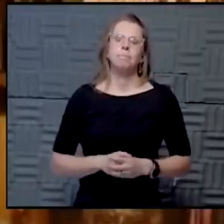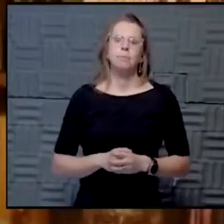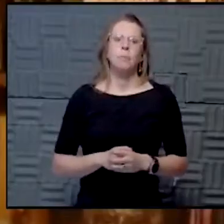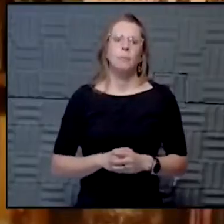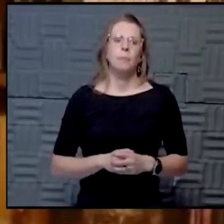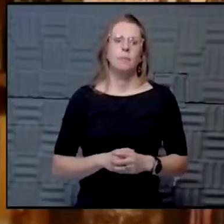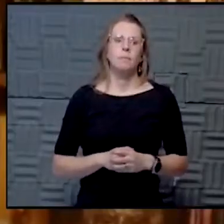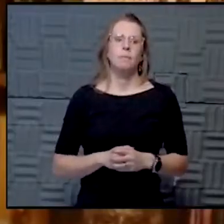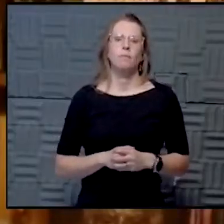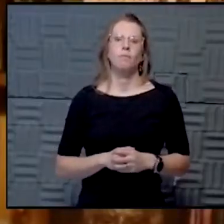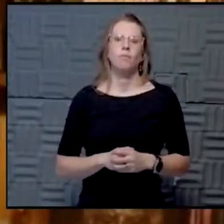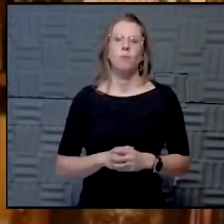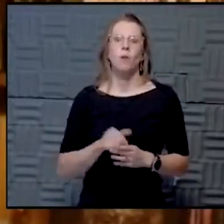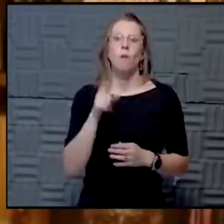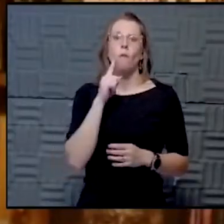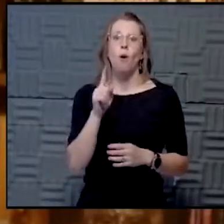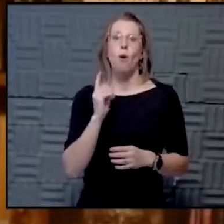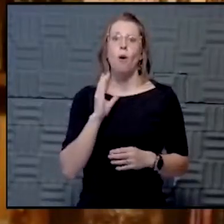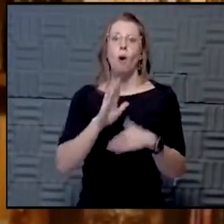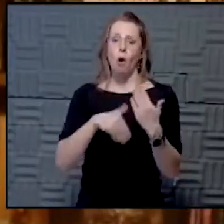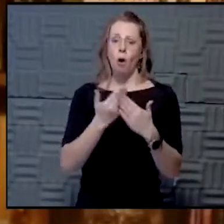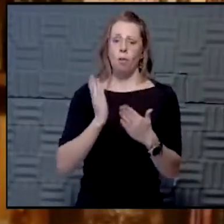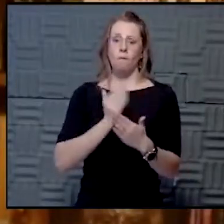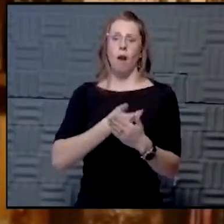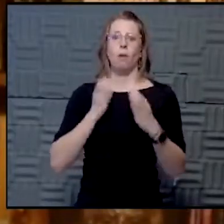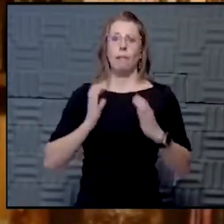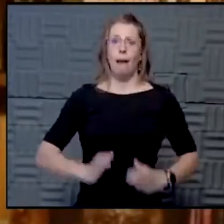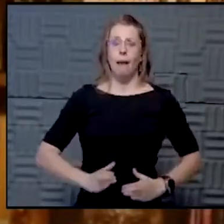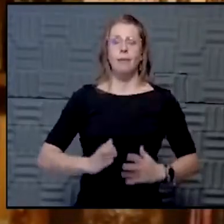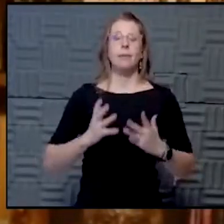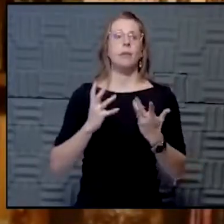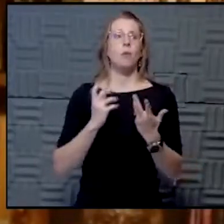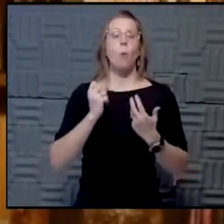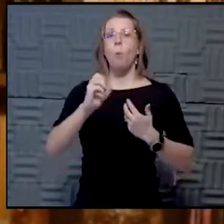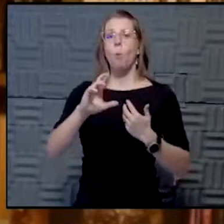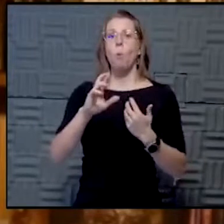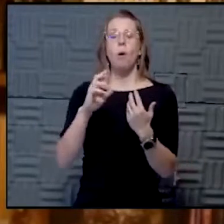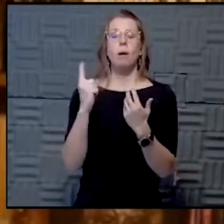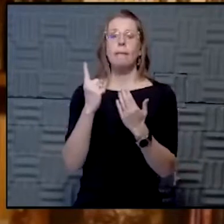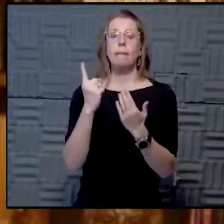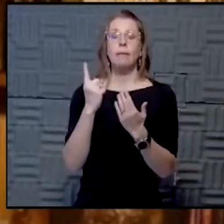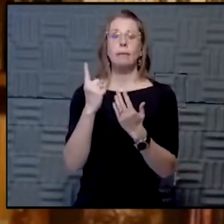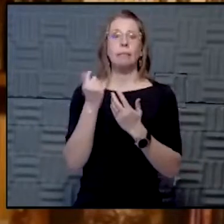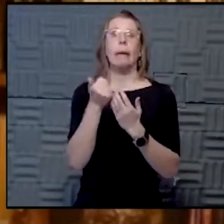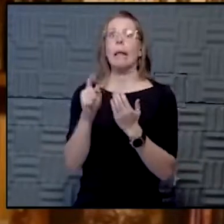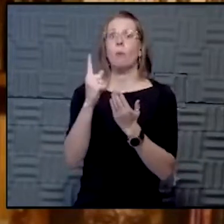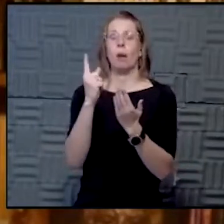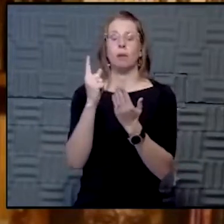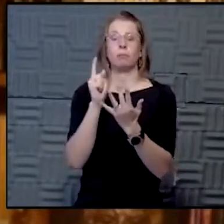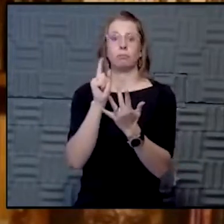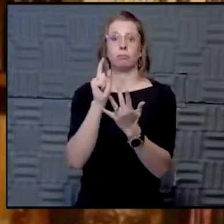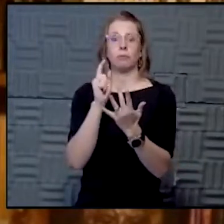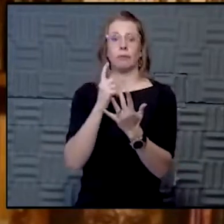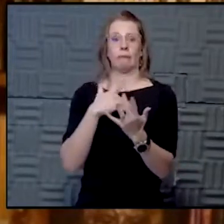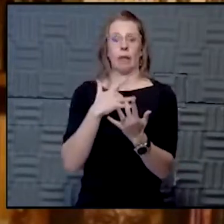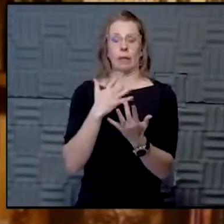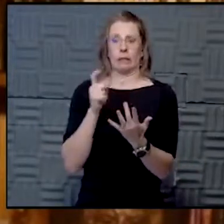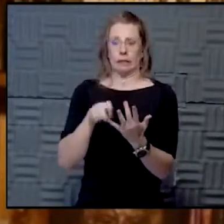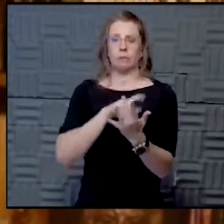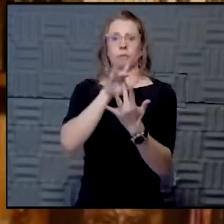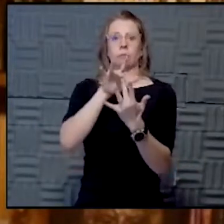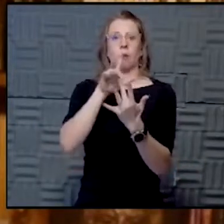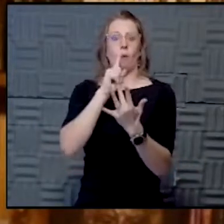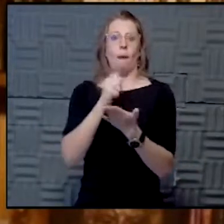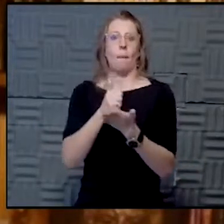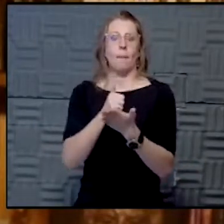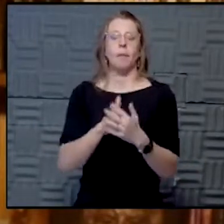Well, for all of our clients and for anybody looking or thinking about reaching out for help, I just reassure